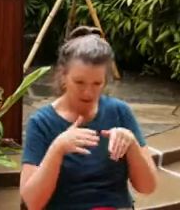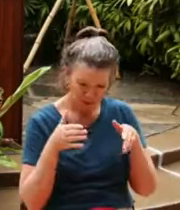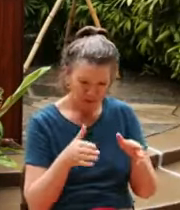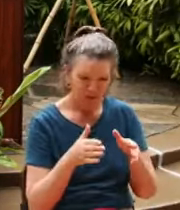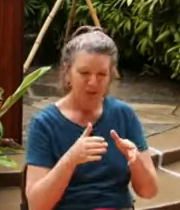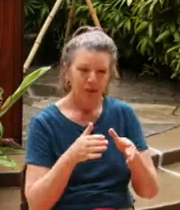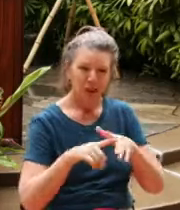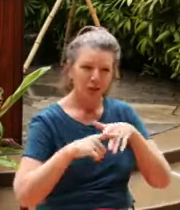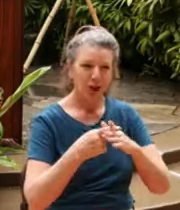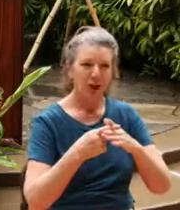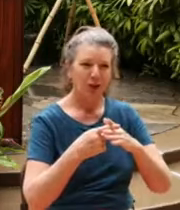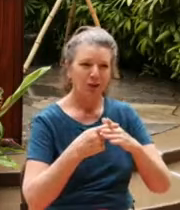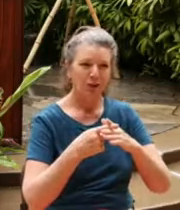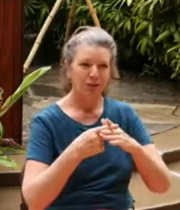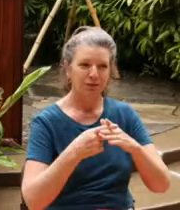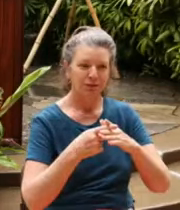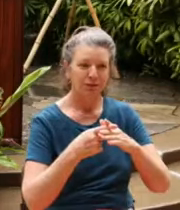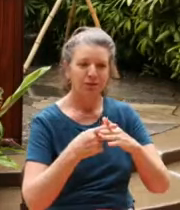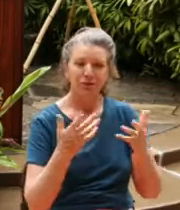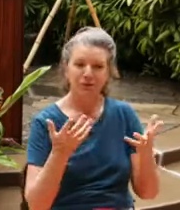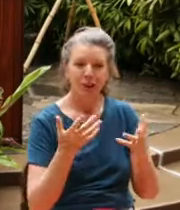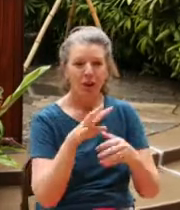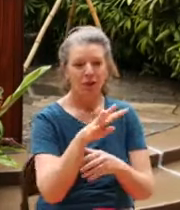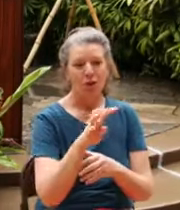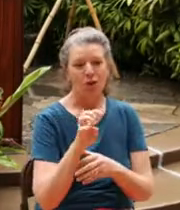ground on